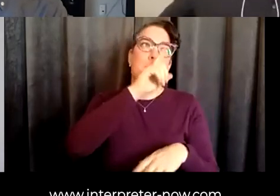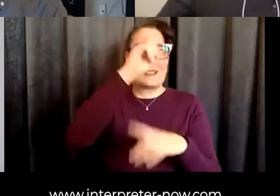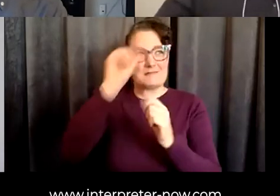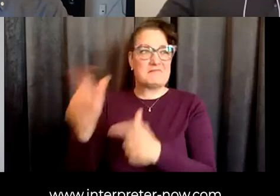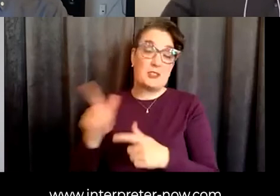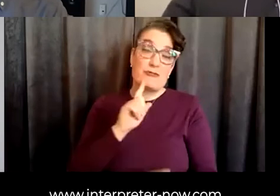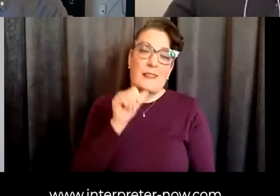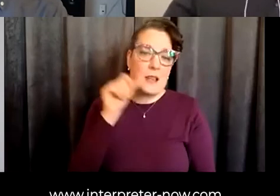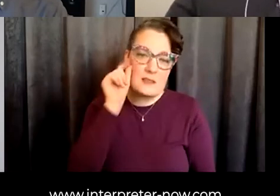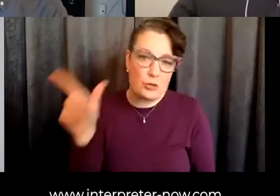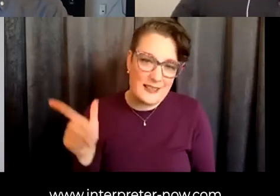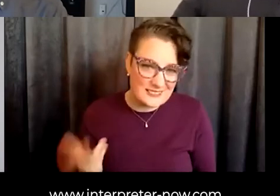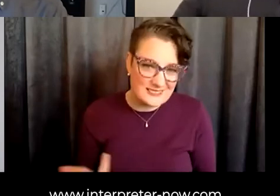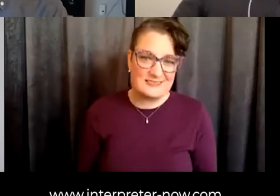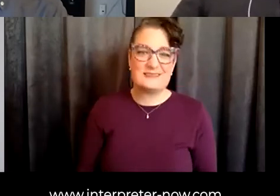surprising.